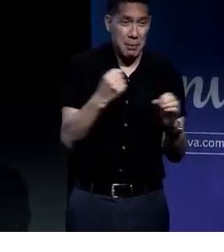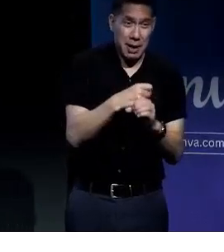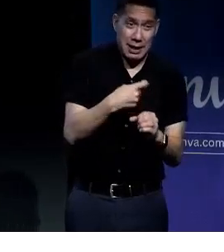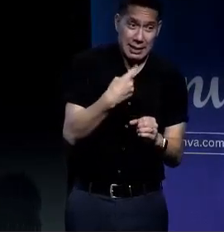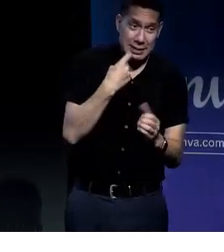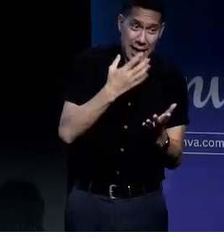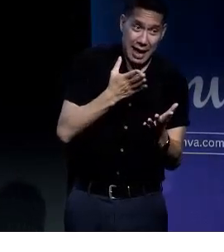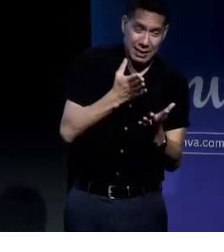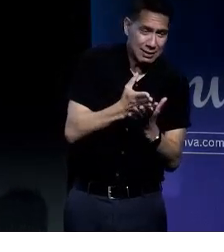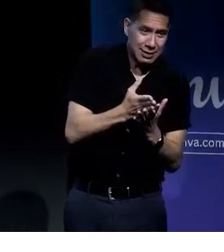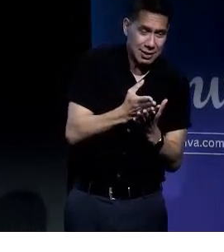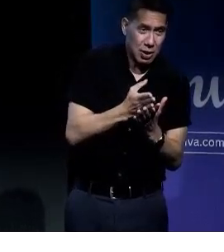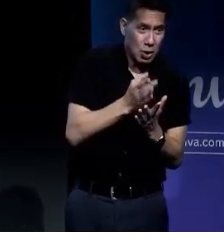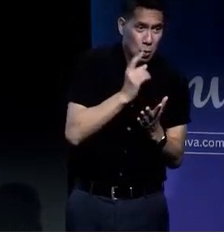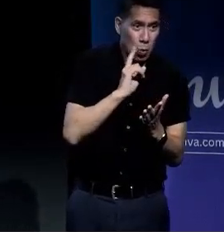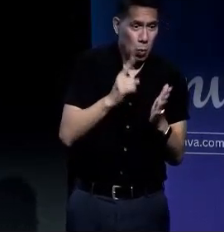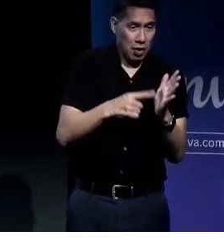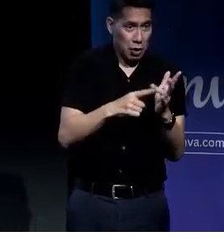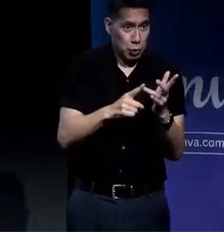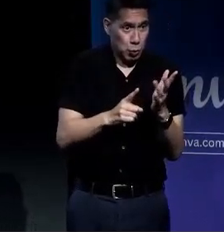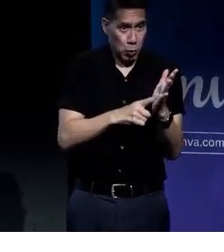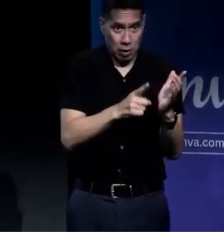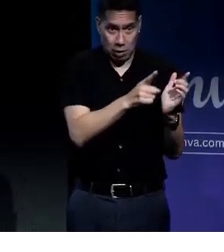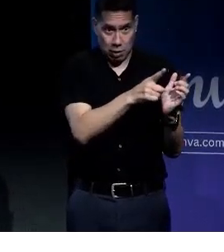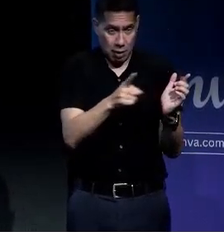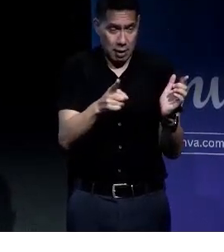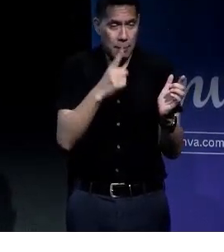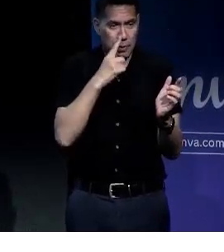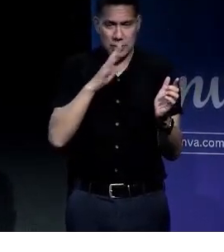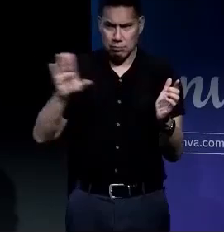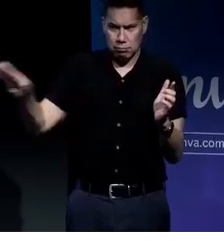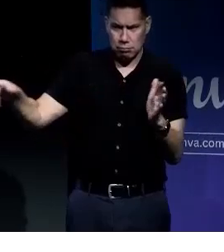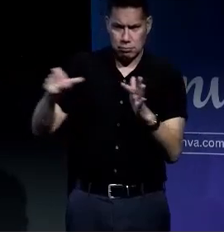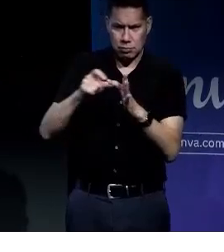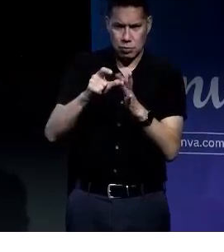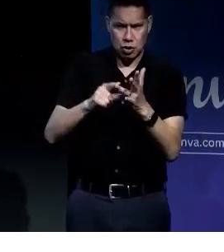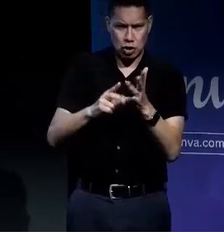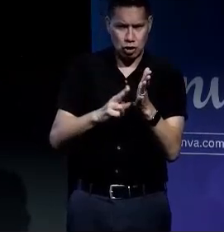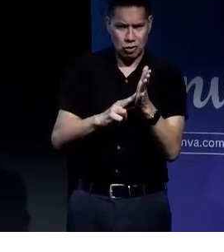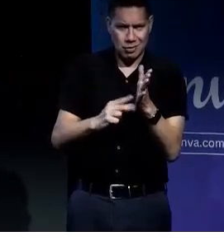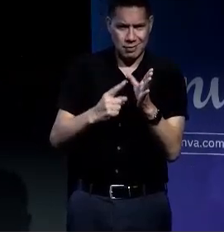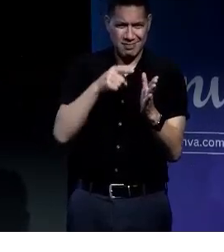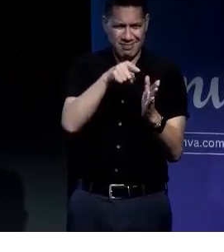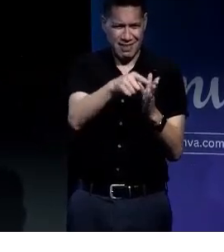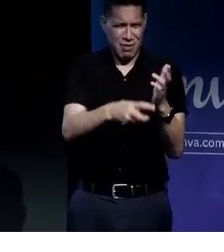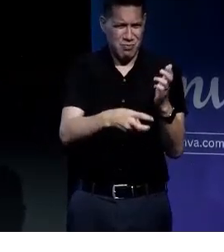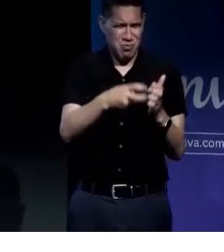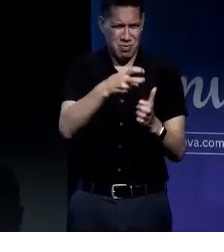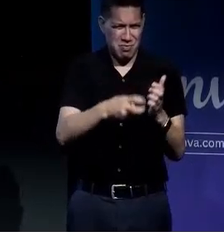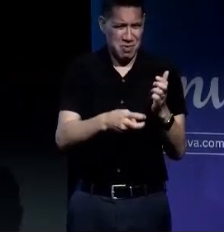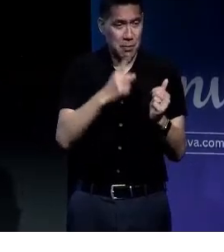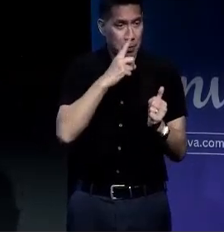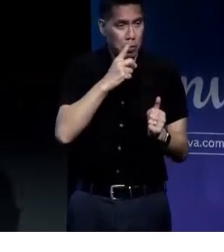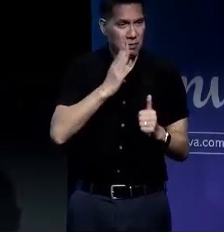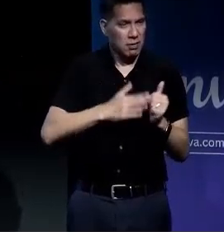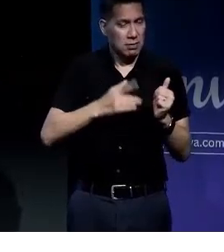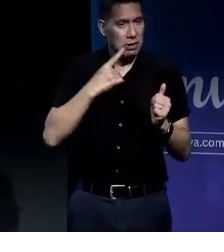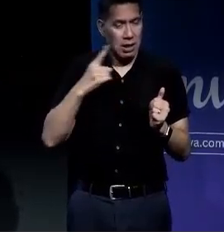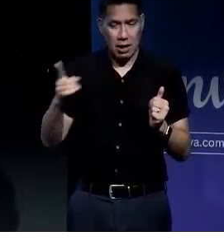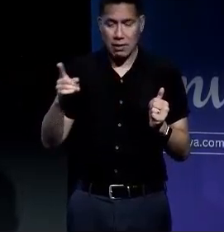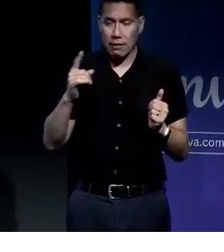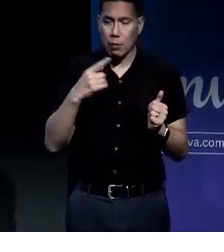make it past the tool, and nobody's going to say, Donna, your thing's got problems. And when we push stuff through,